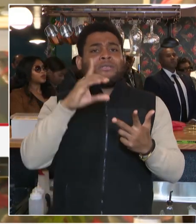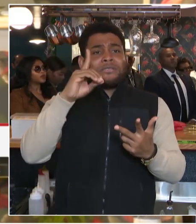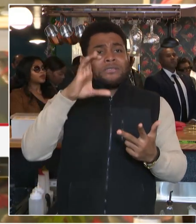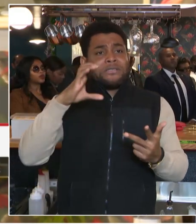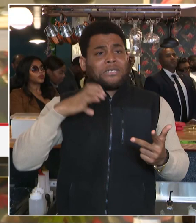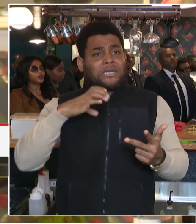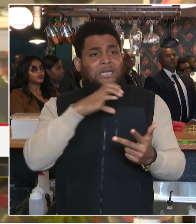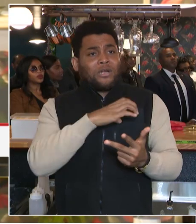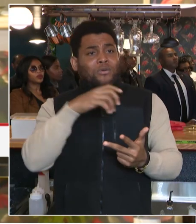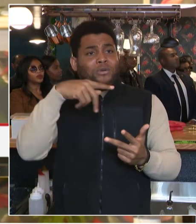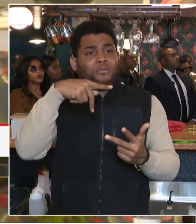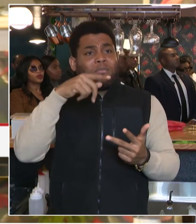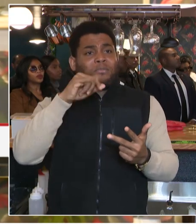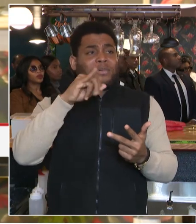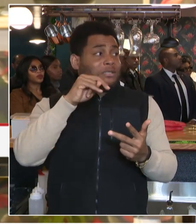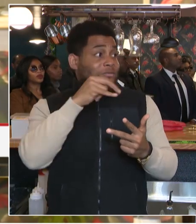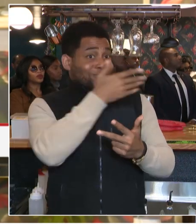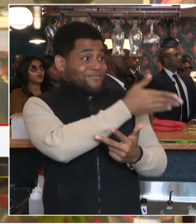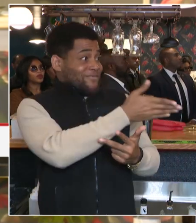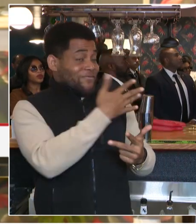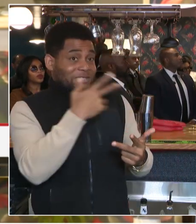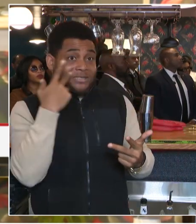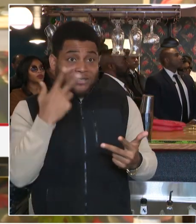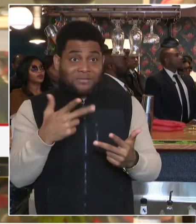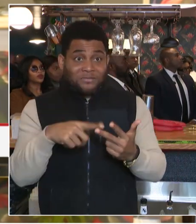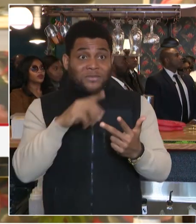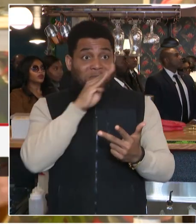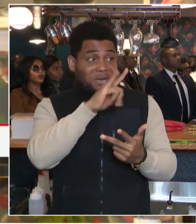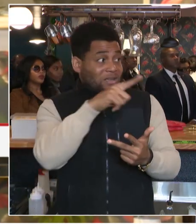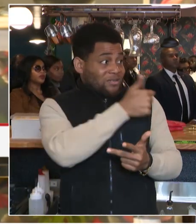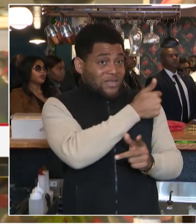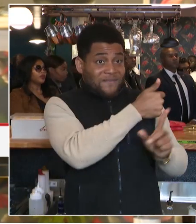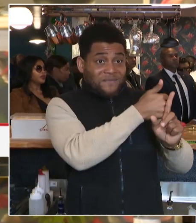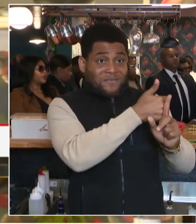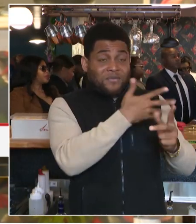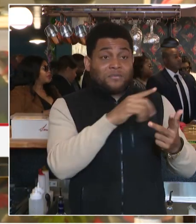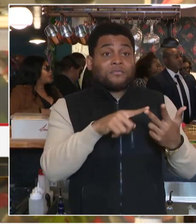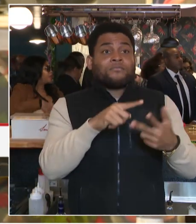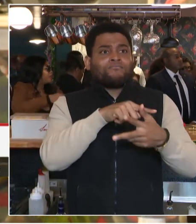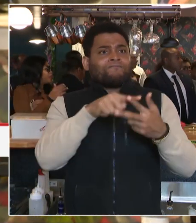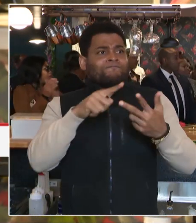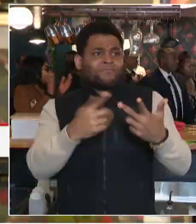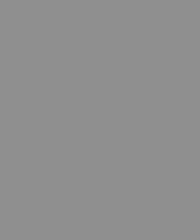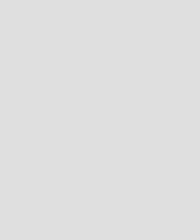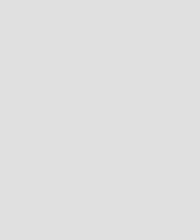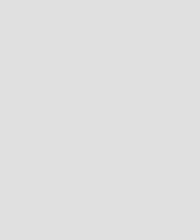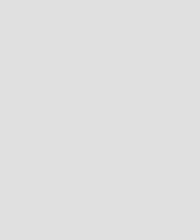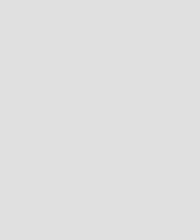hearings. Now we need to put them in place. Thank you, everybody.